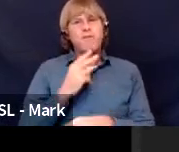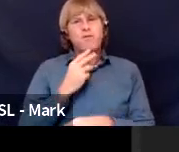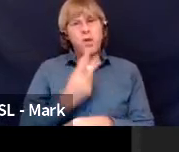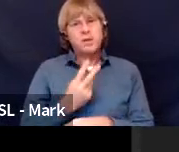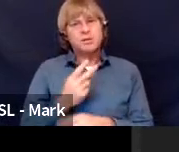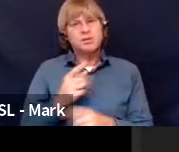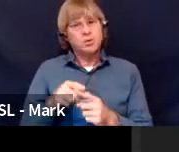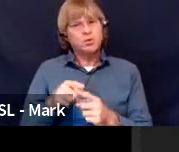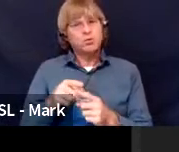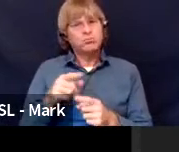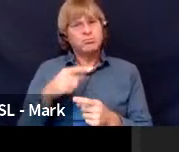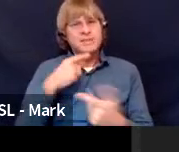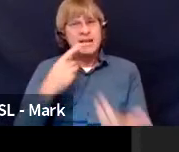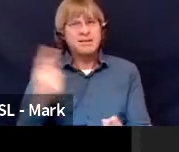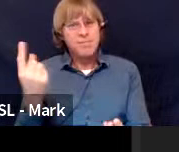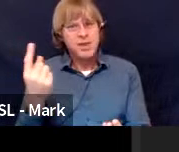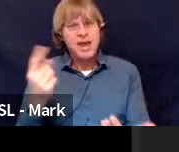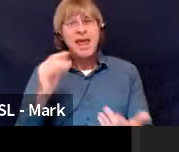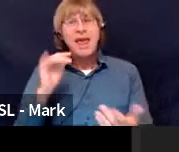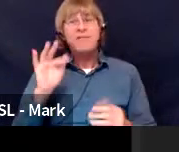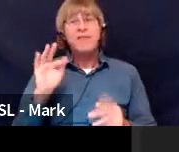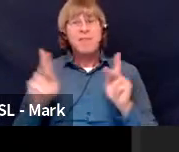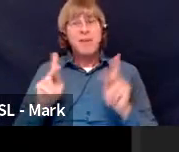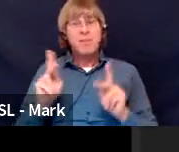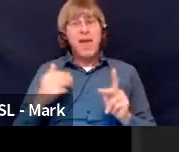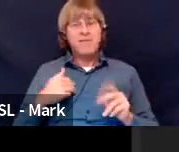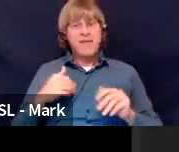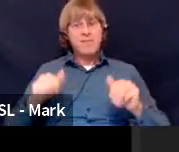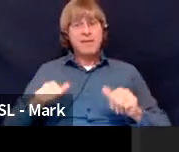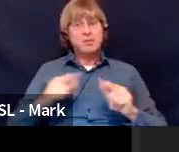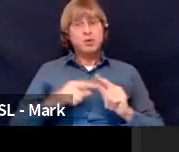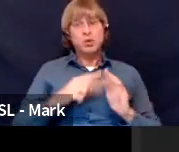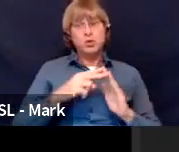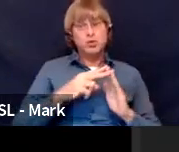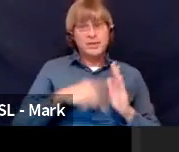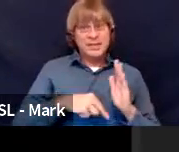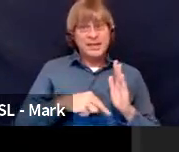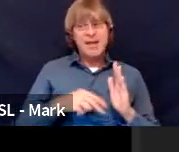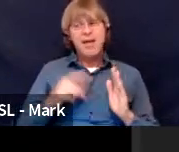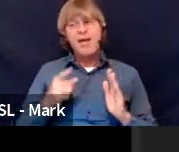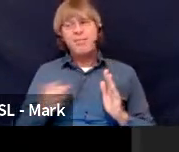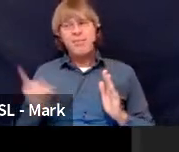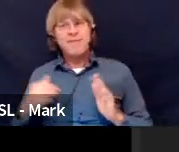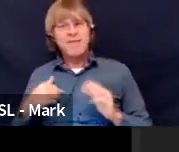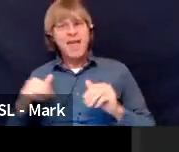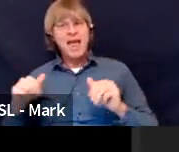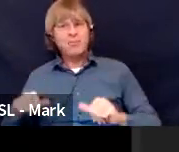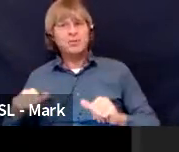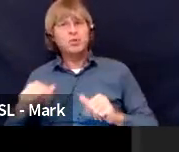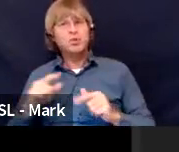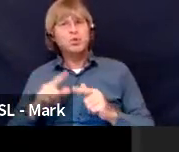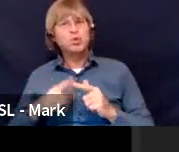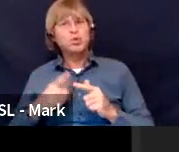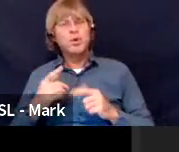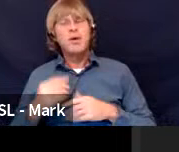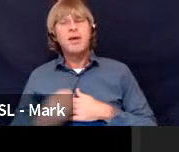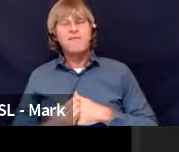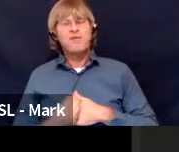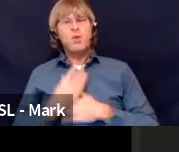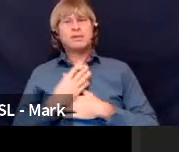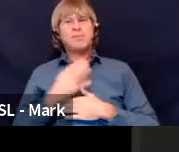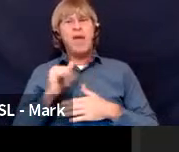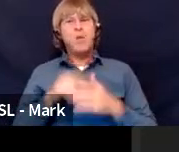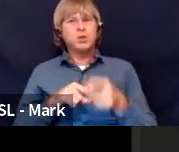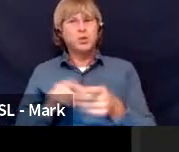that. If people have the capacity to read, they have the capacity to be moved by what it is